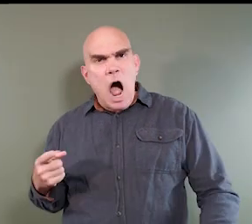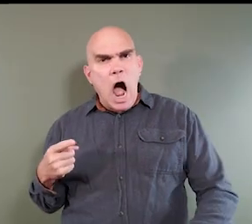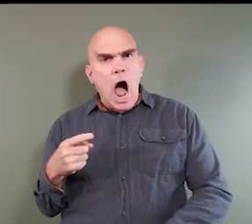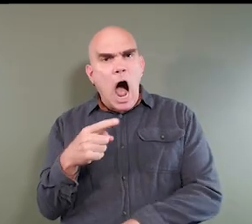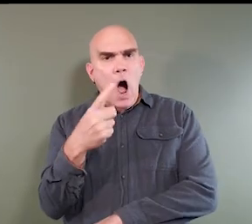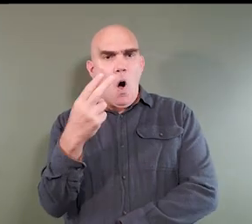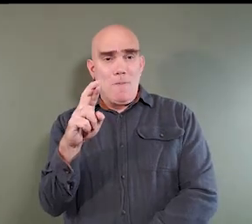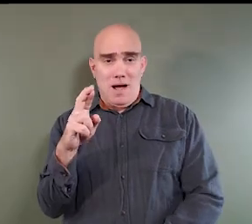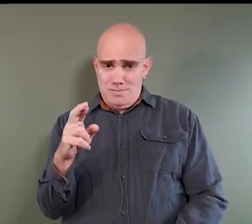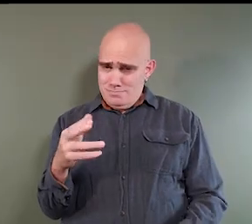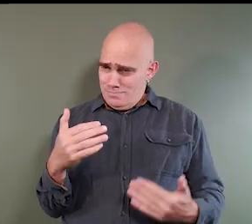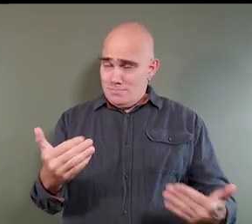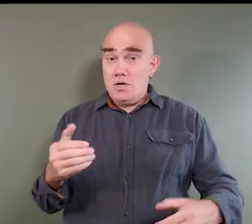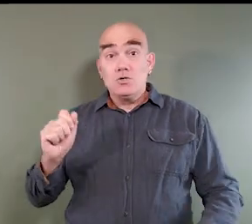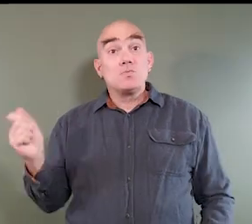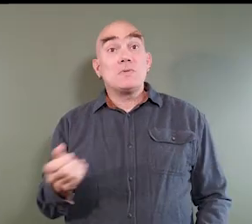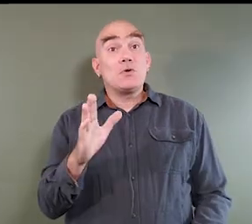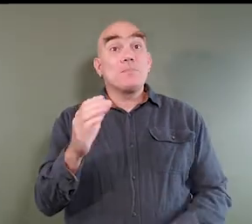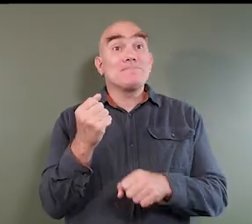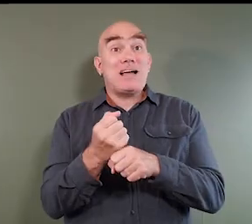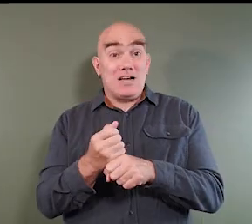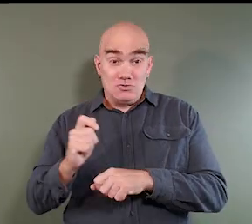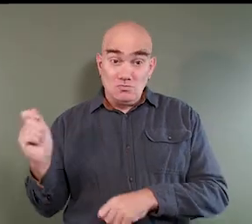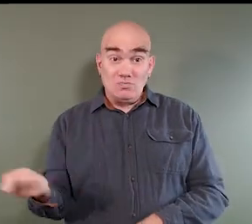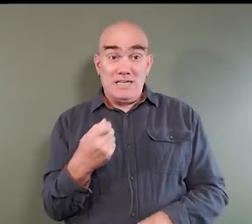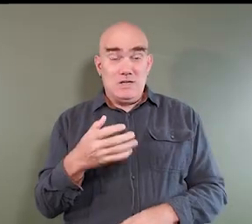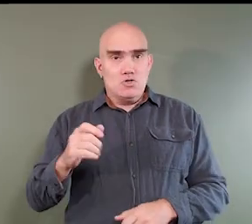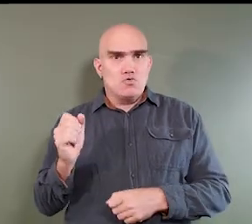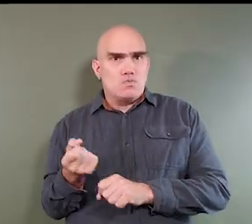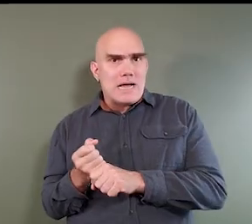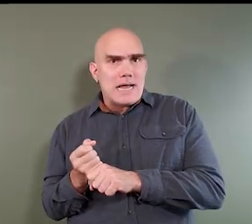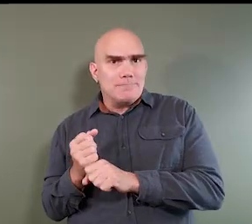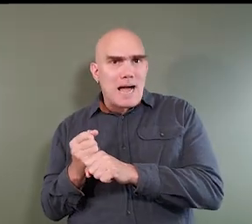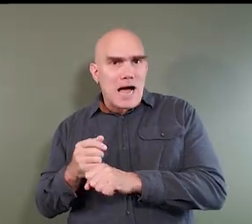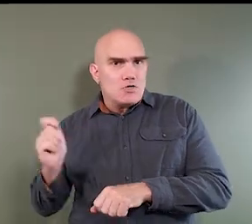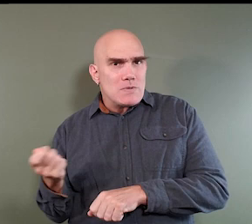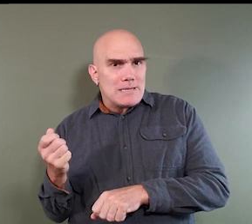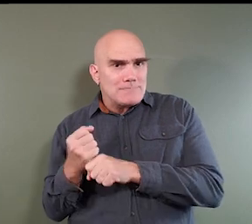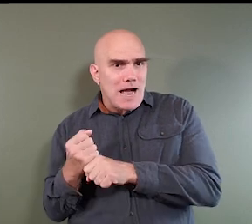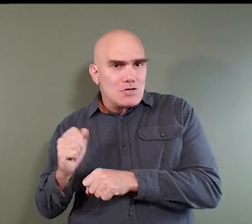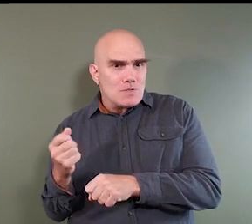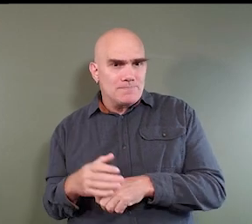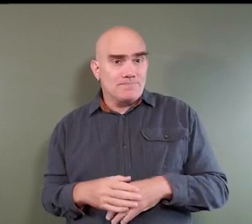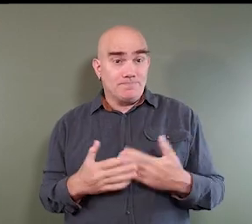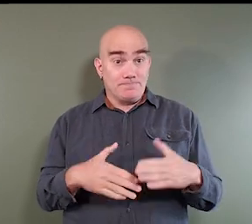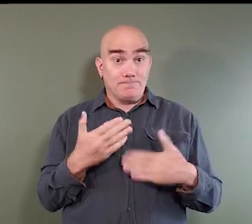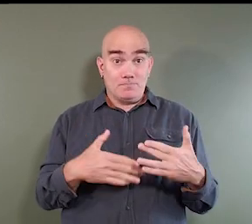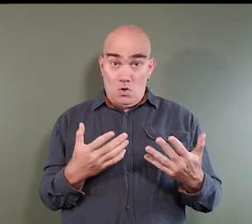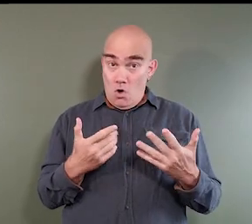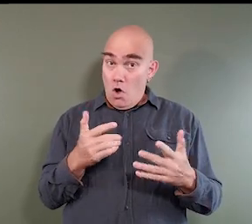Let's go. Swing the bat. Swing, swing, batter, batter, batter. Let's go.